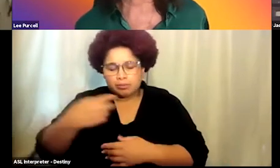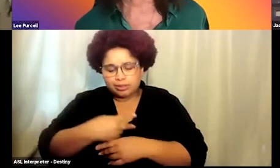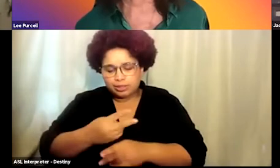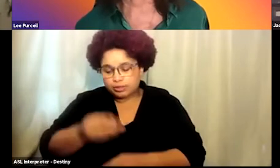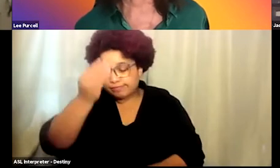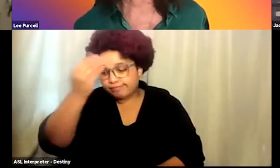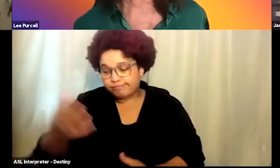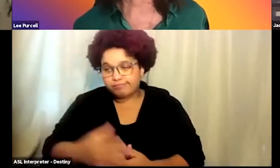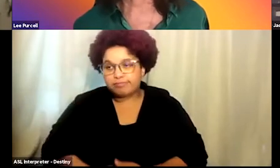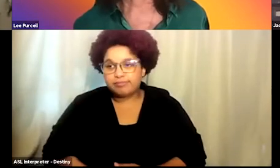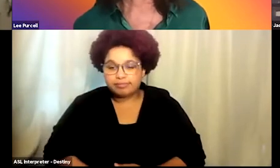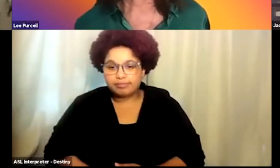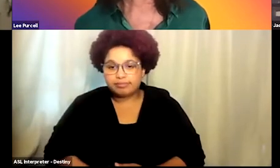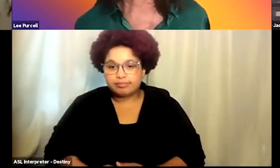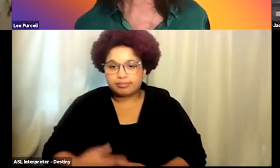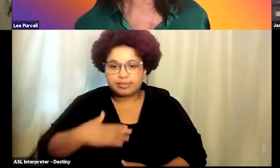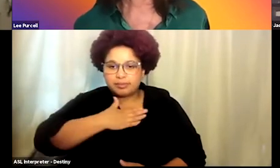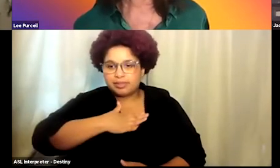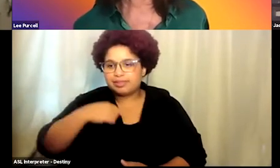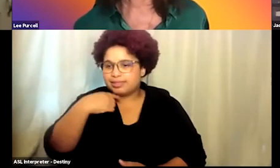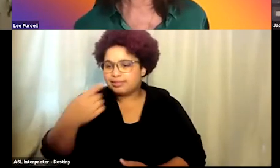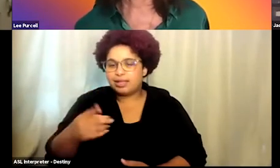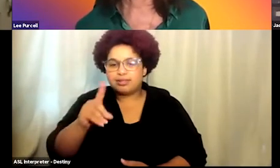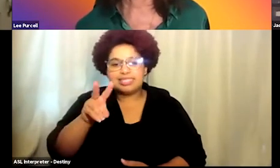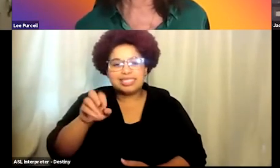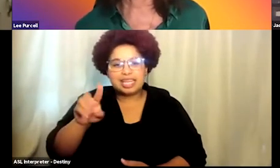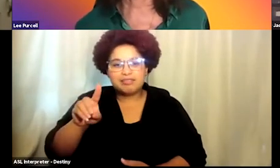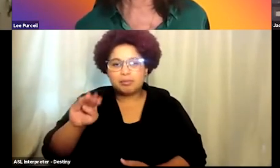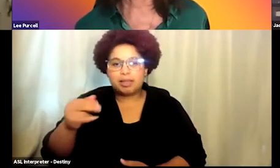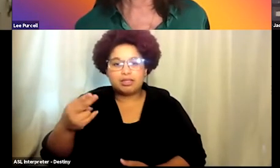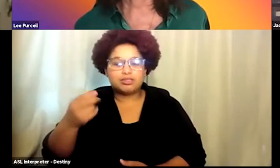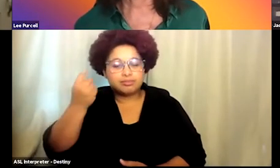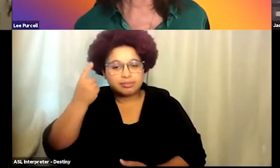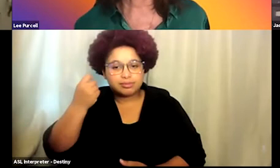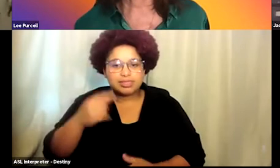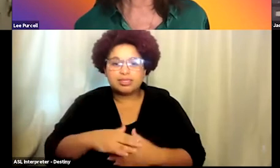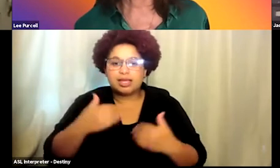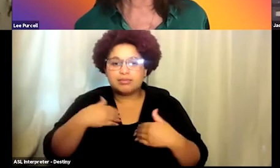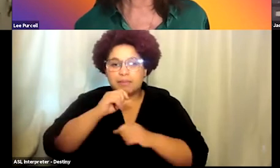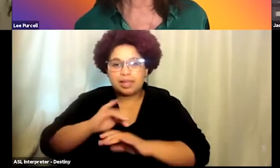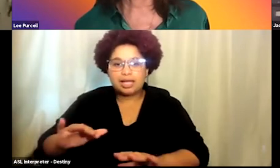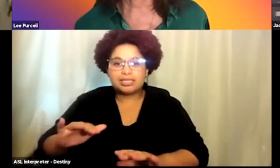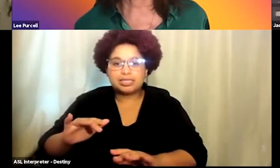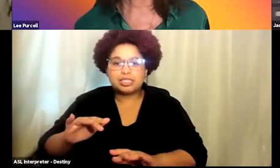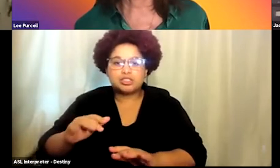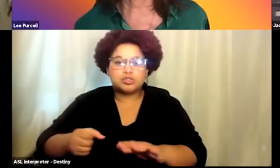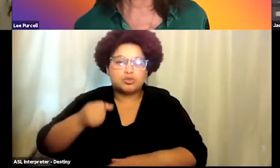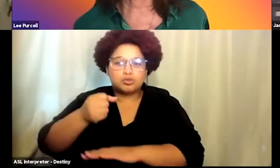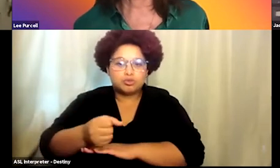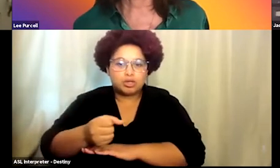said, please tell David Milch that he has my blessing to recast